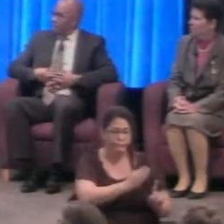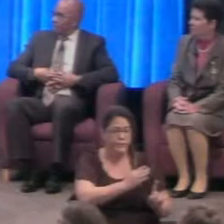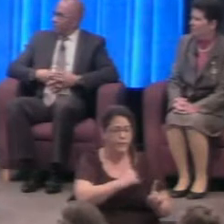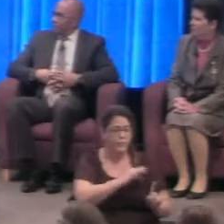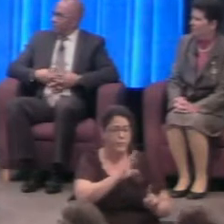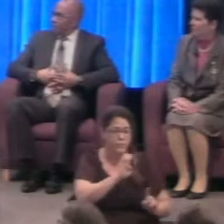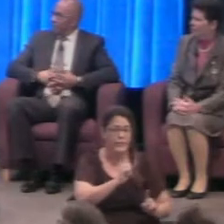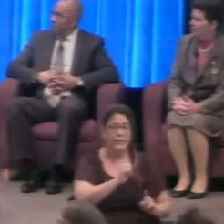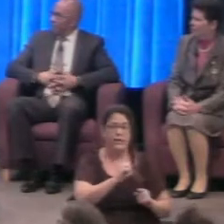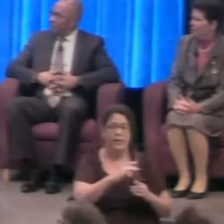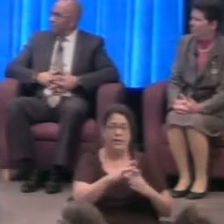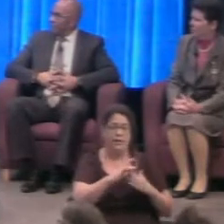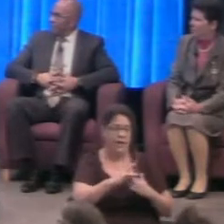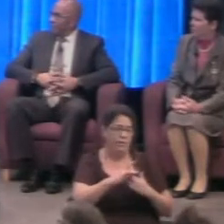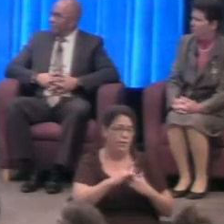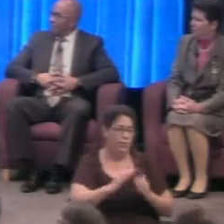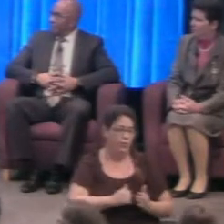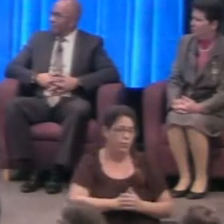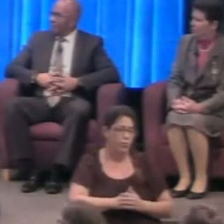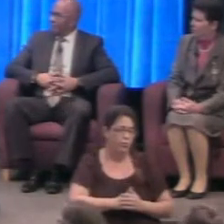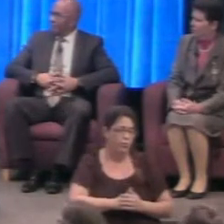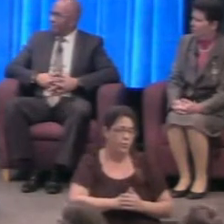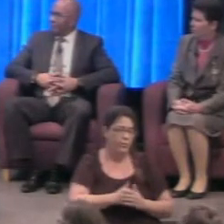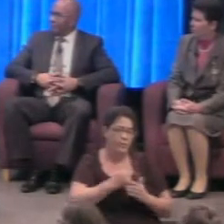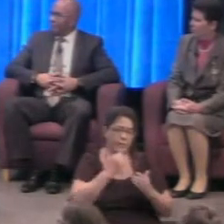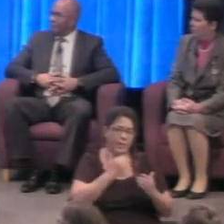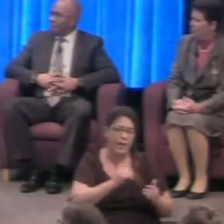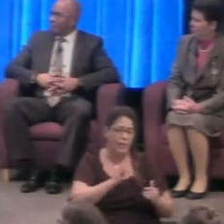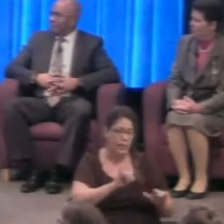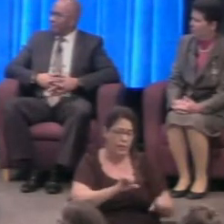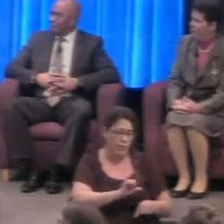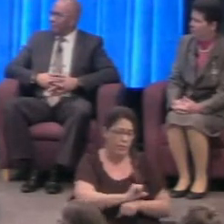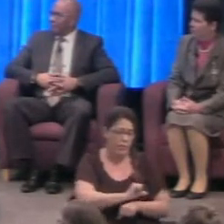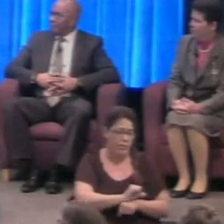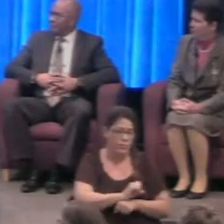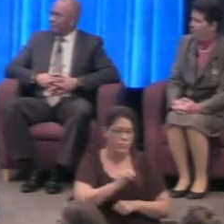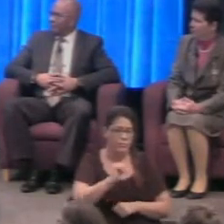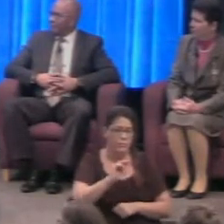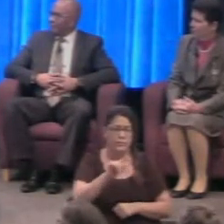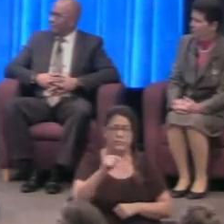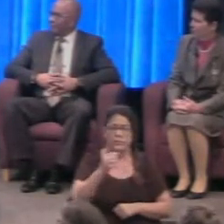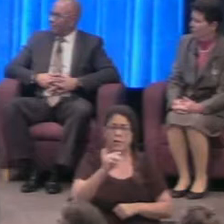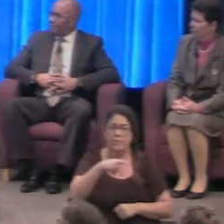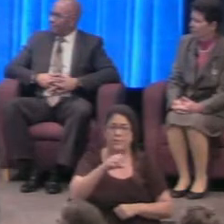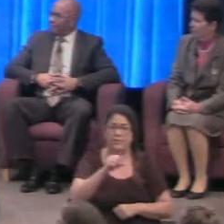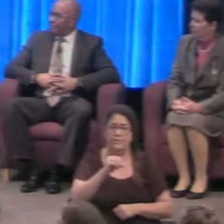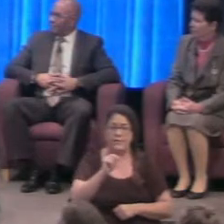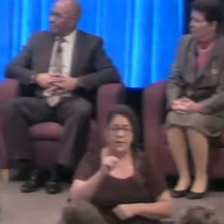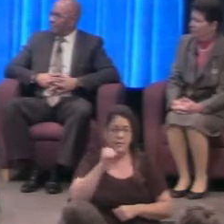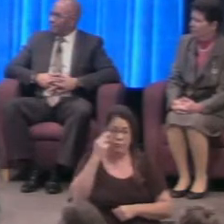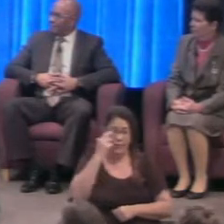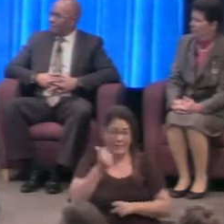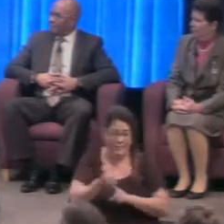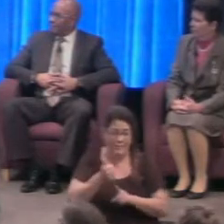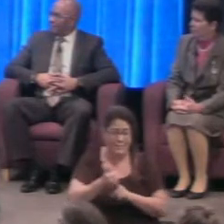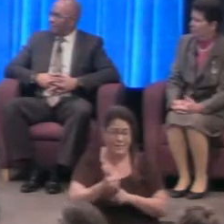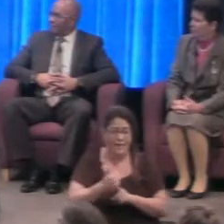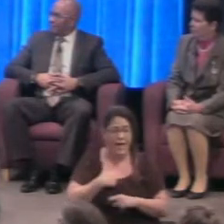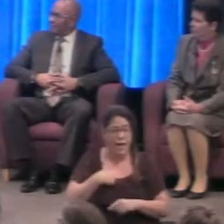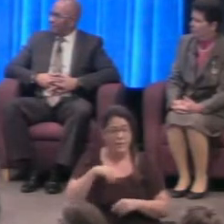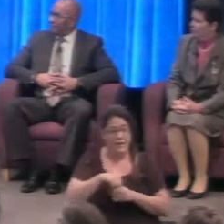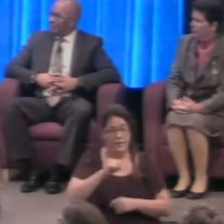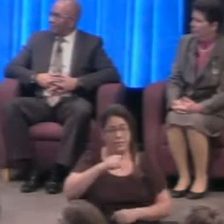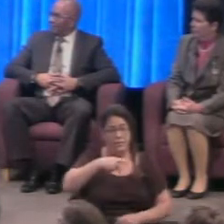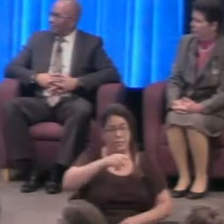leader everyone's mentioning and the mentor. And Mr. Thompson probably doesn't know this, but I was only at the SPO